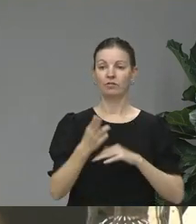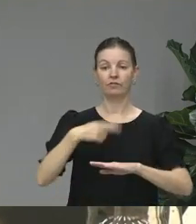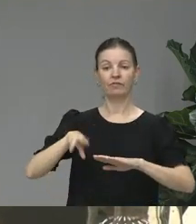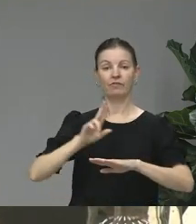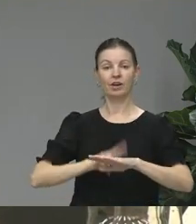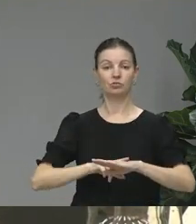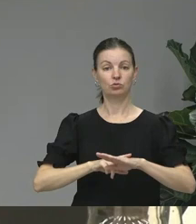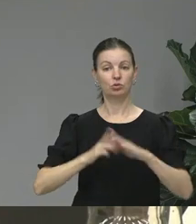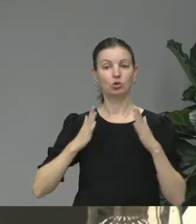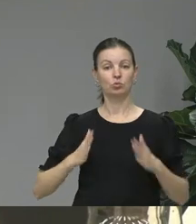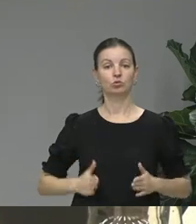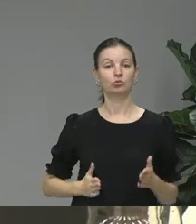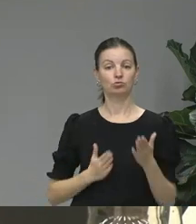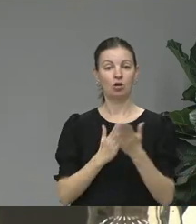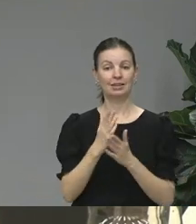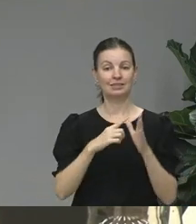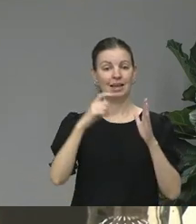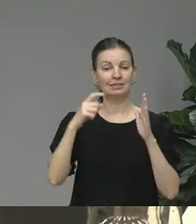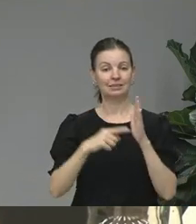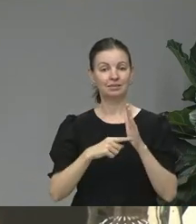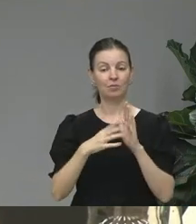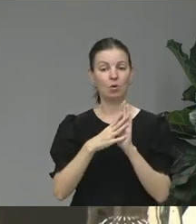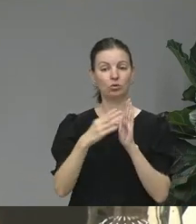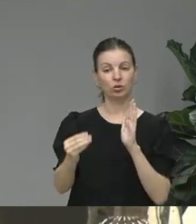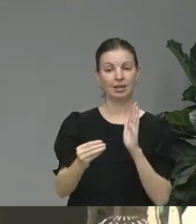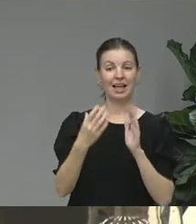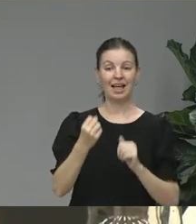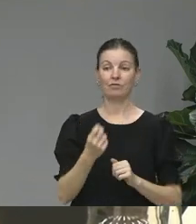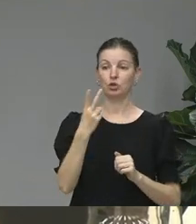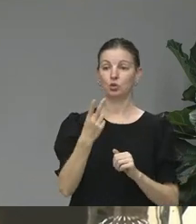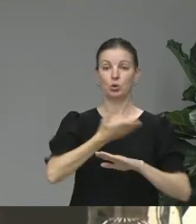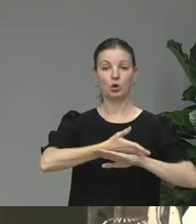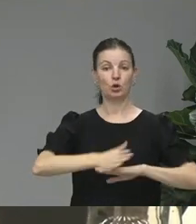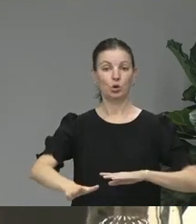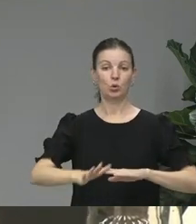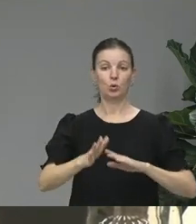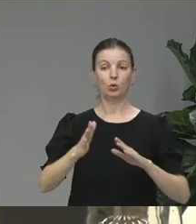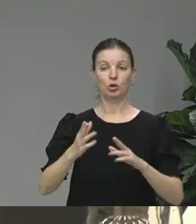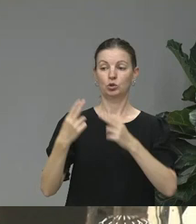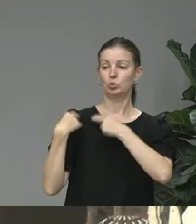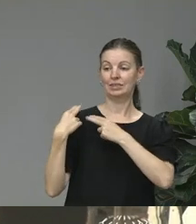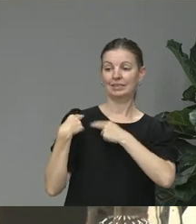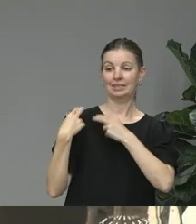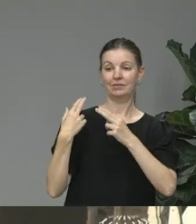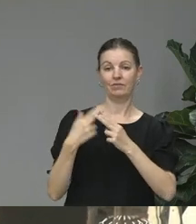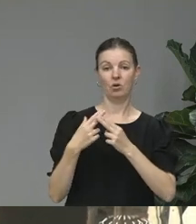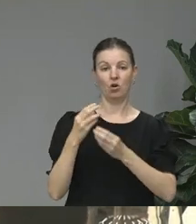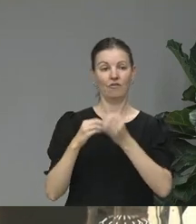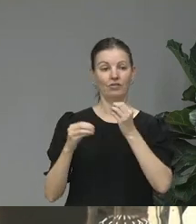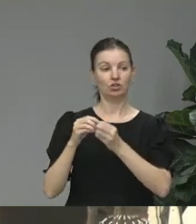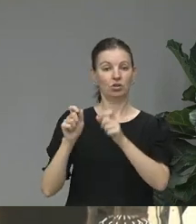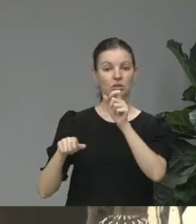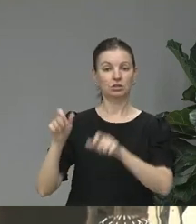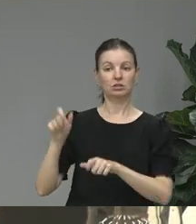by the Commission is the inclusion of two new specific duties on officials. The first being to ensure participation